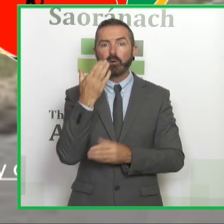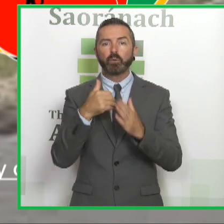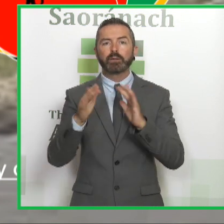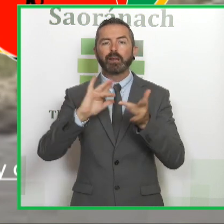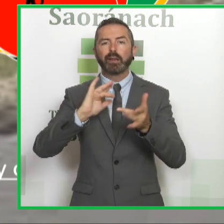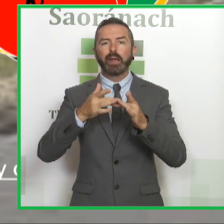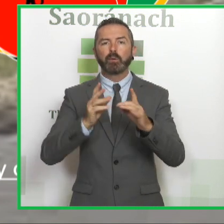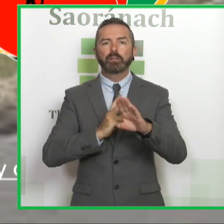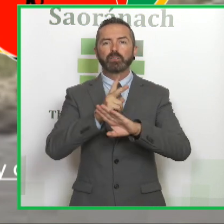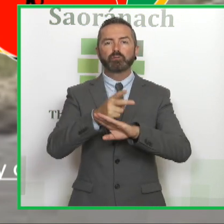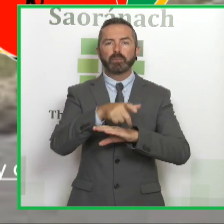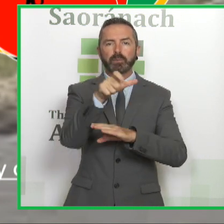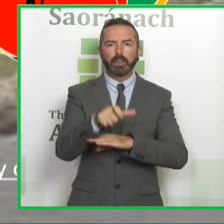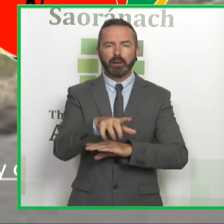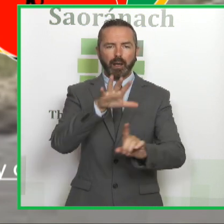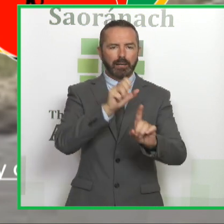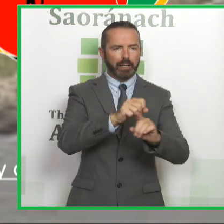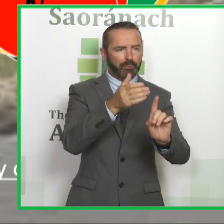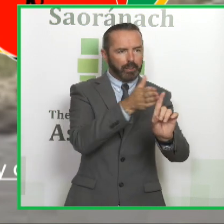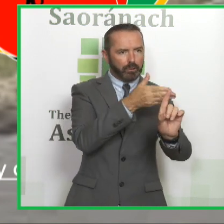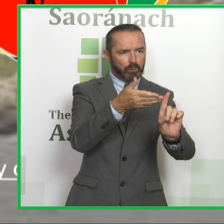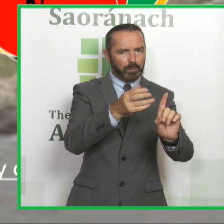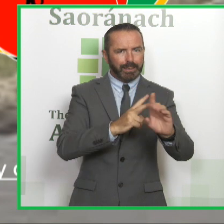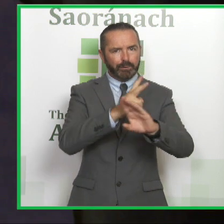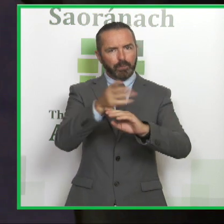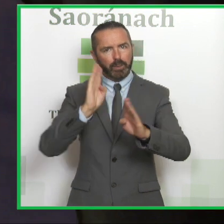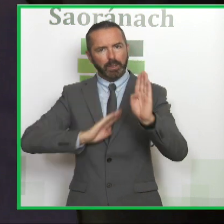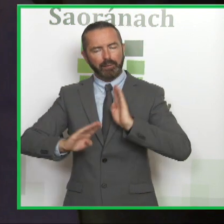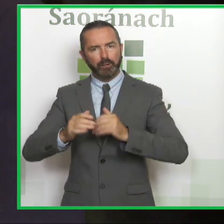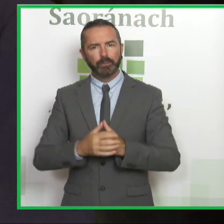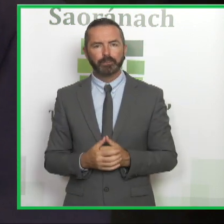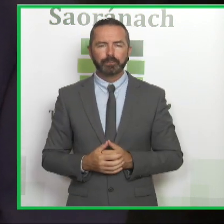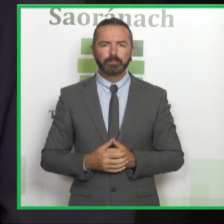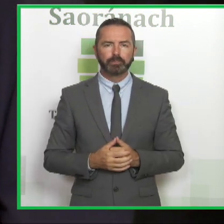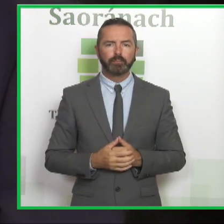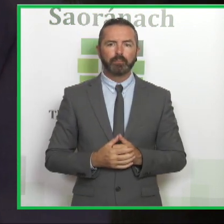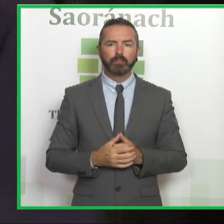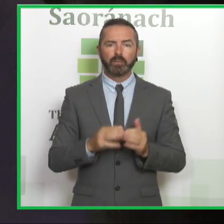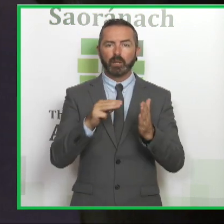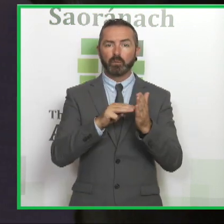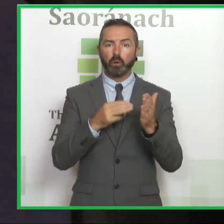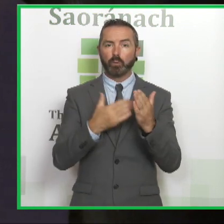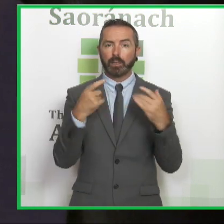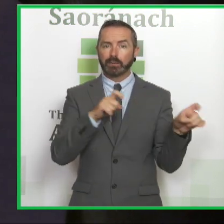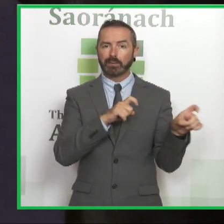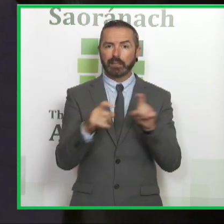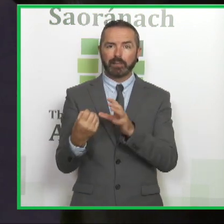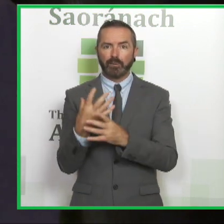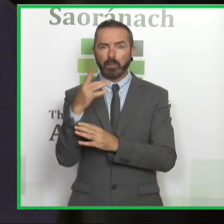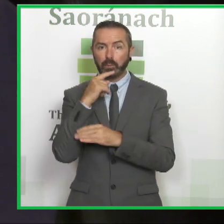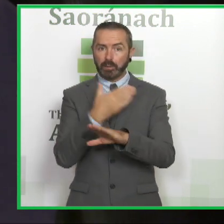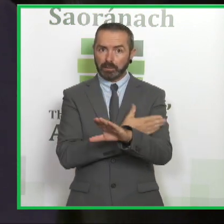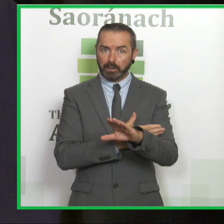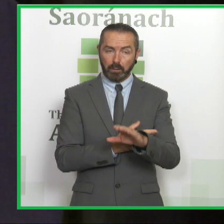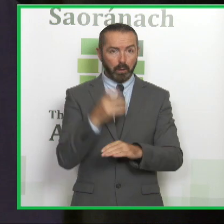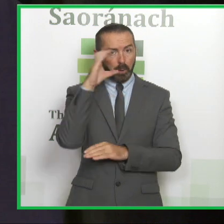which identifies the groomers and disrupts their grooming behaviour. The programme is still in development, but early on is yielding promising